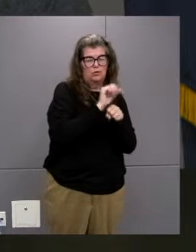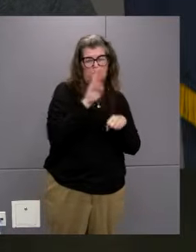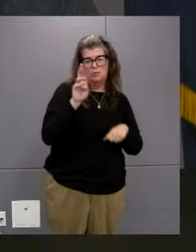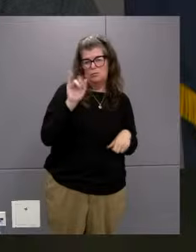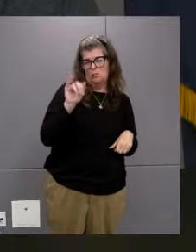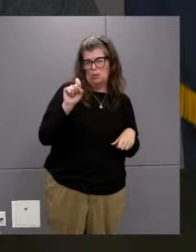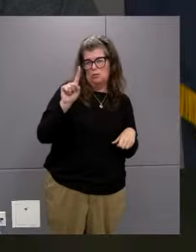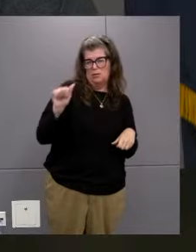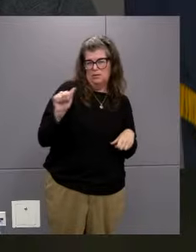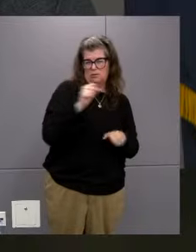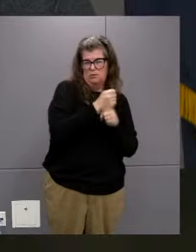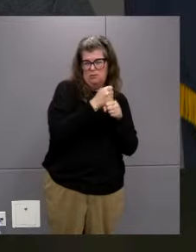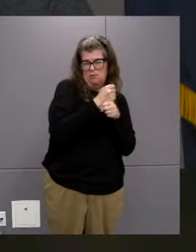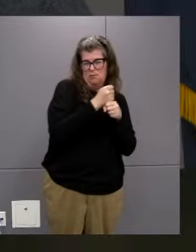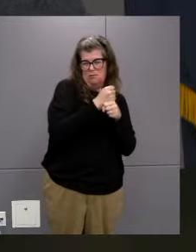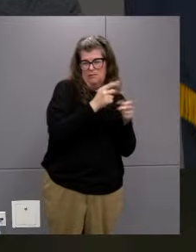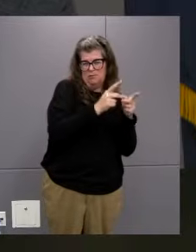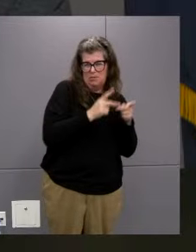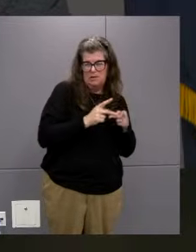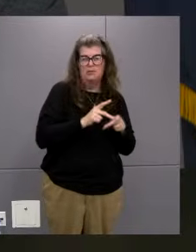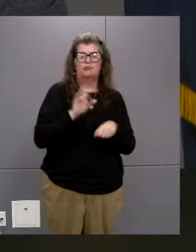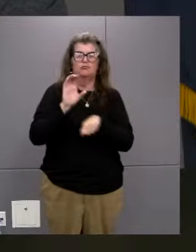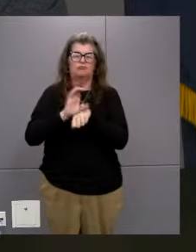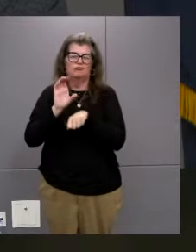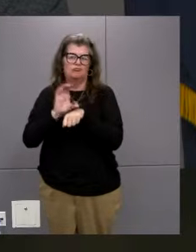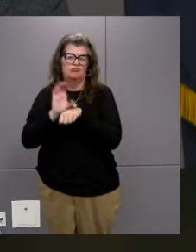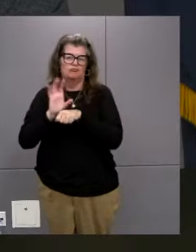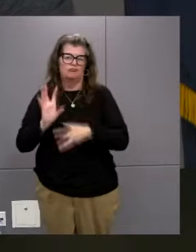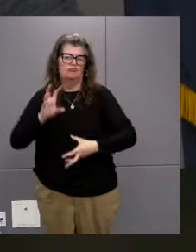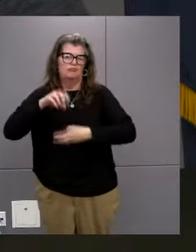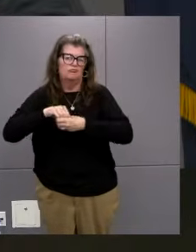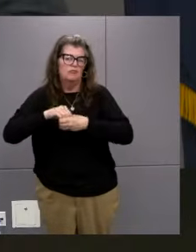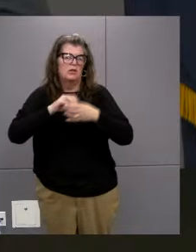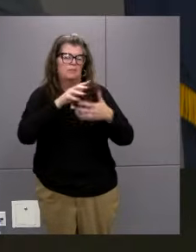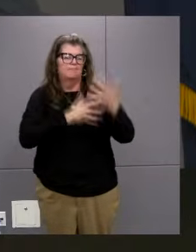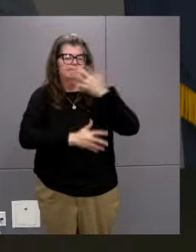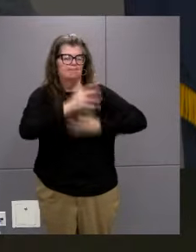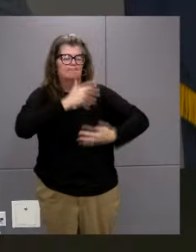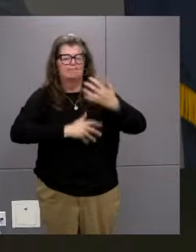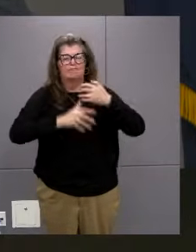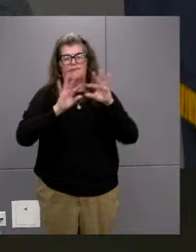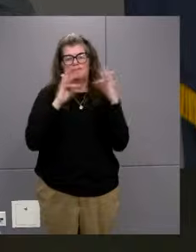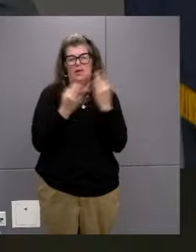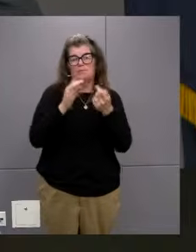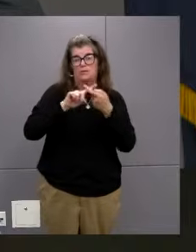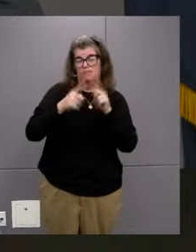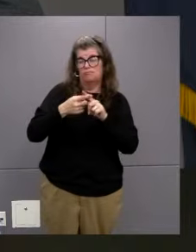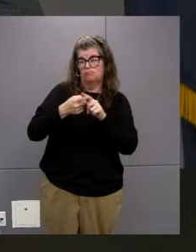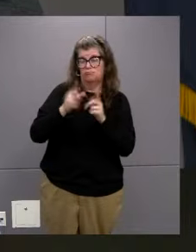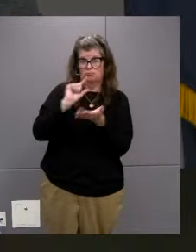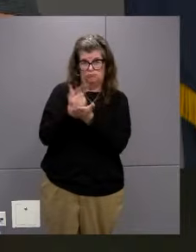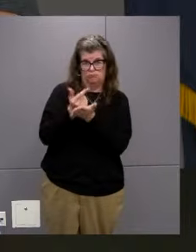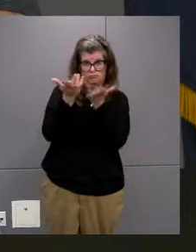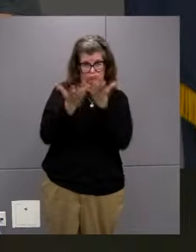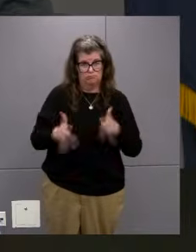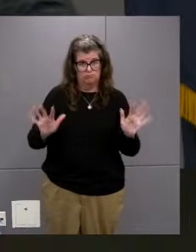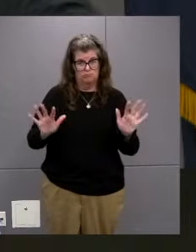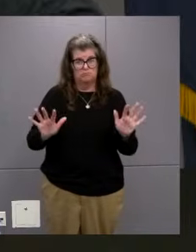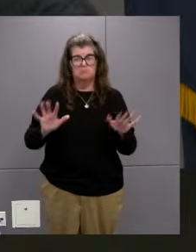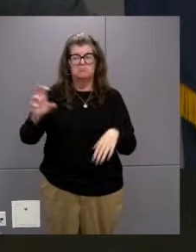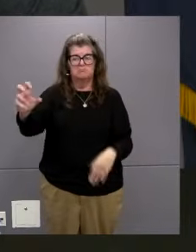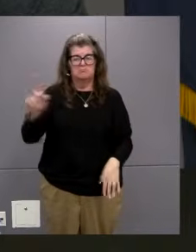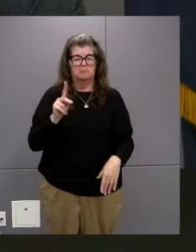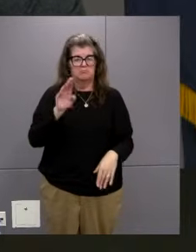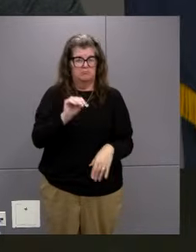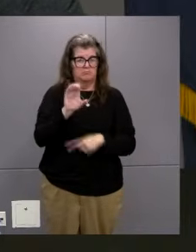active member in her church, and also staying connected with family and friends. After graduation, Lauren is returning to Mott to be